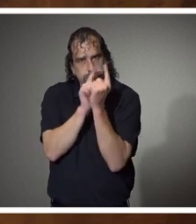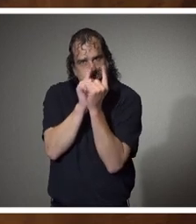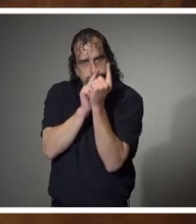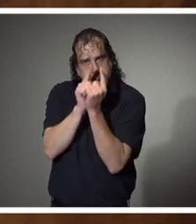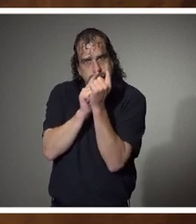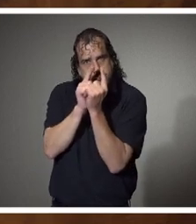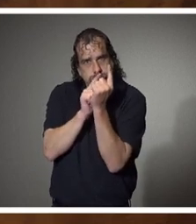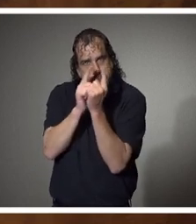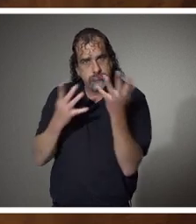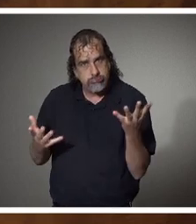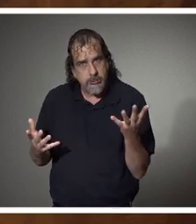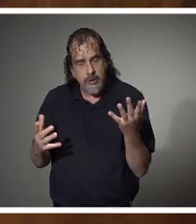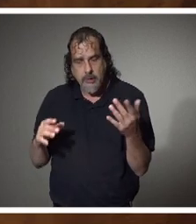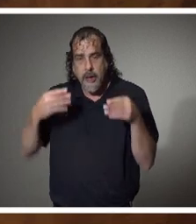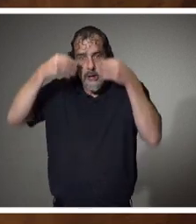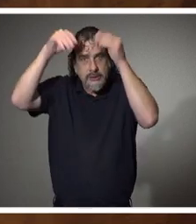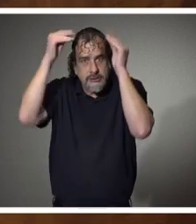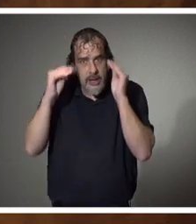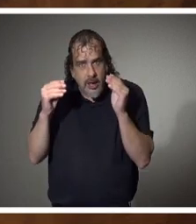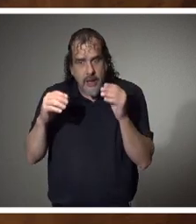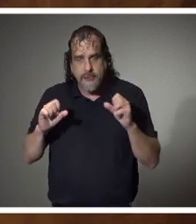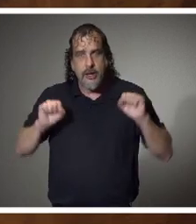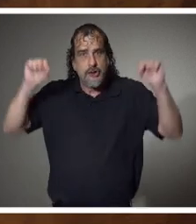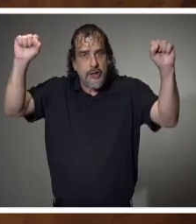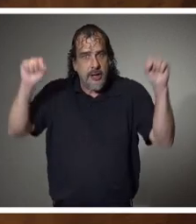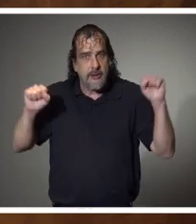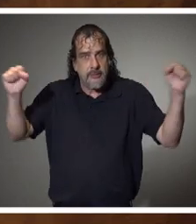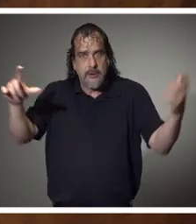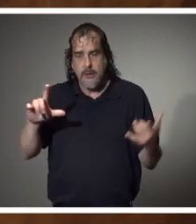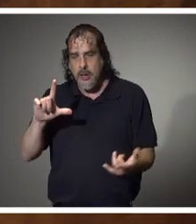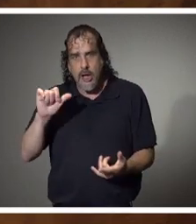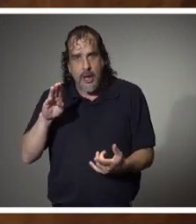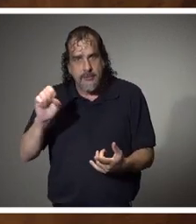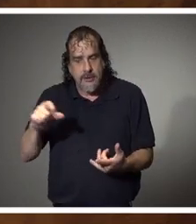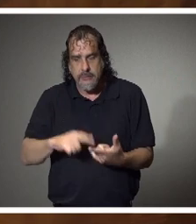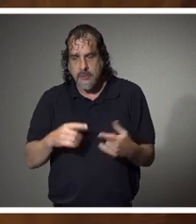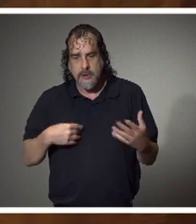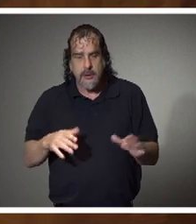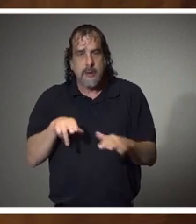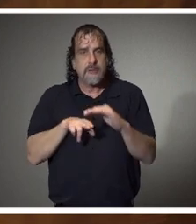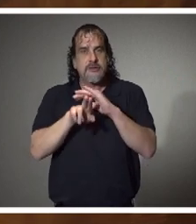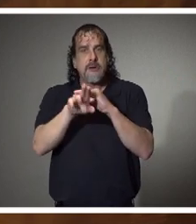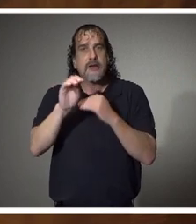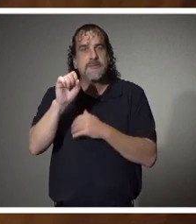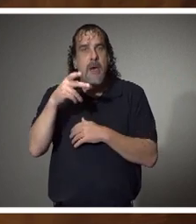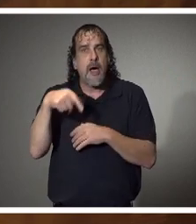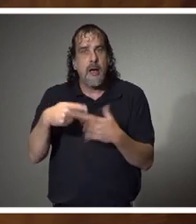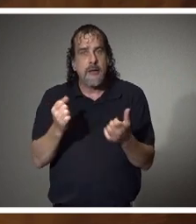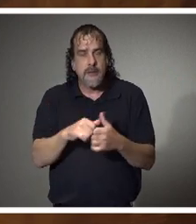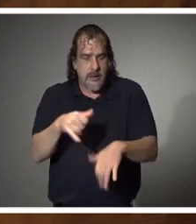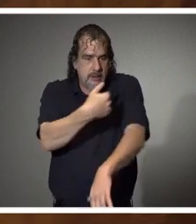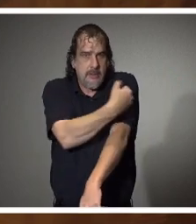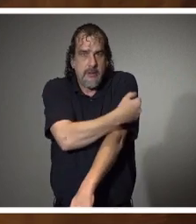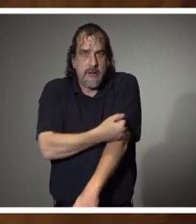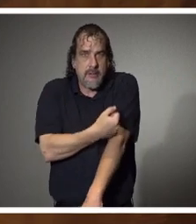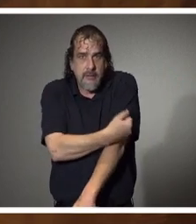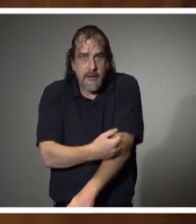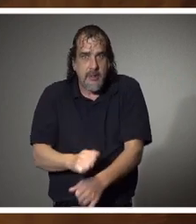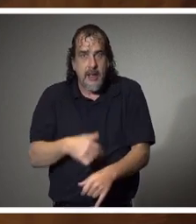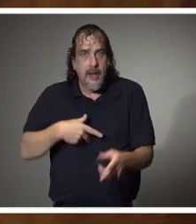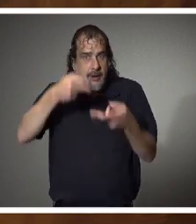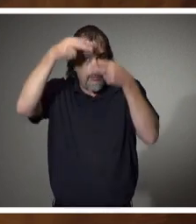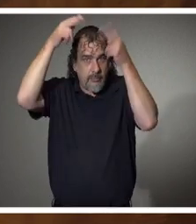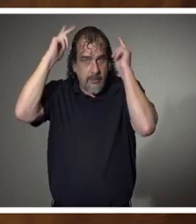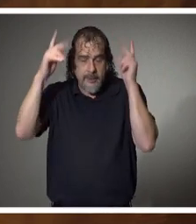contact, salons, gyms, clubs, spas, tattoo parlors, and barbershops